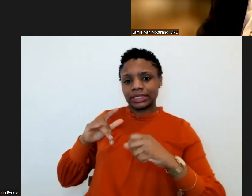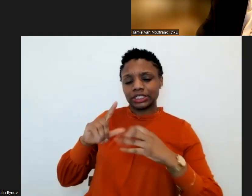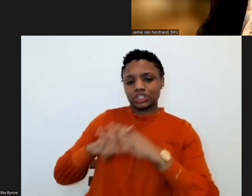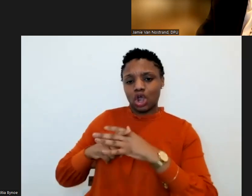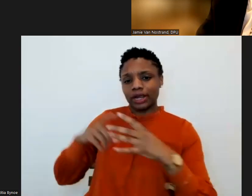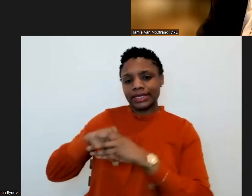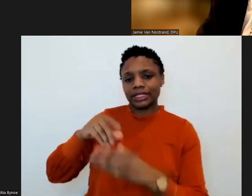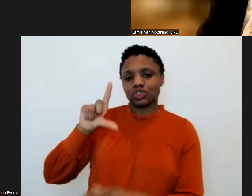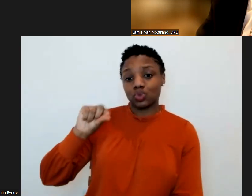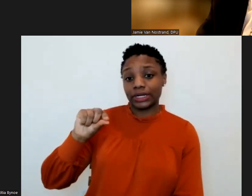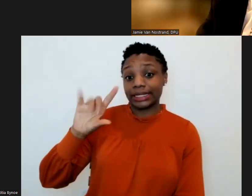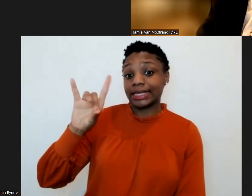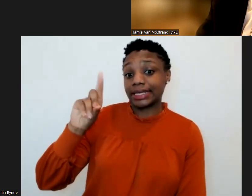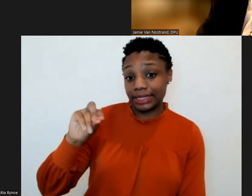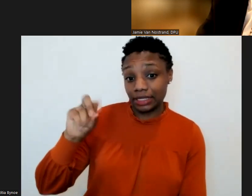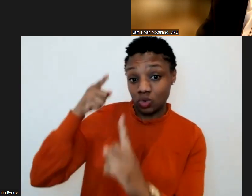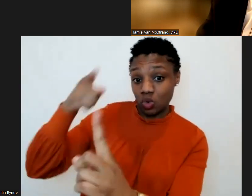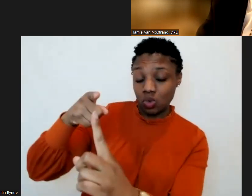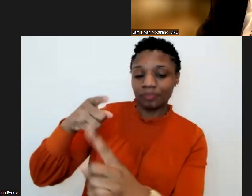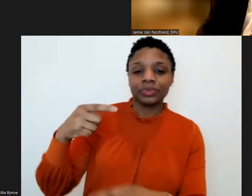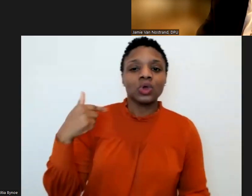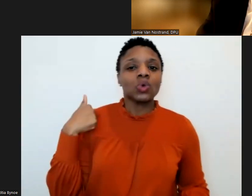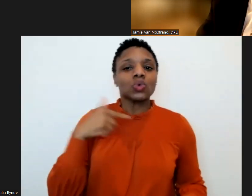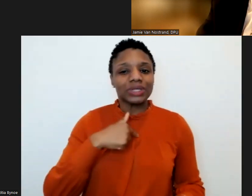made clear was that we need to adjudicate those in